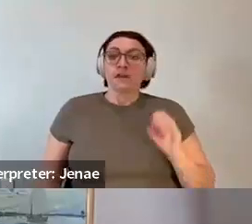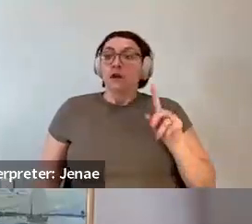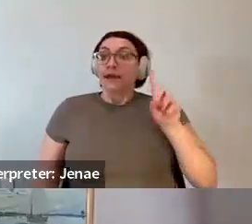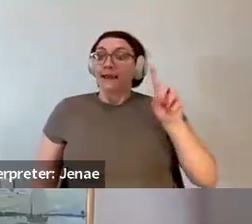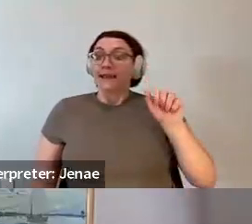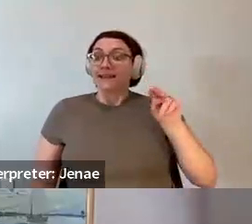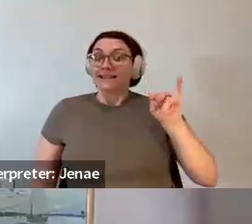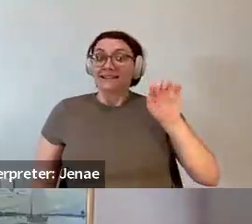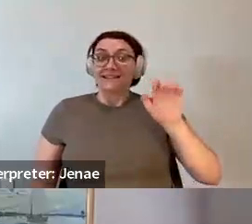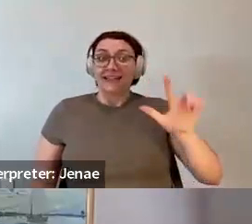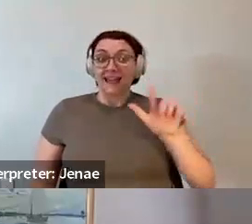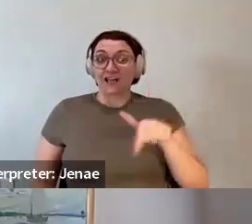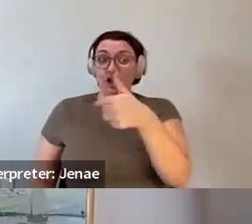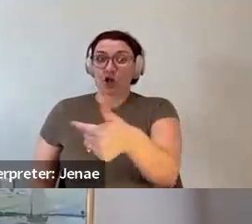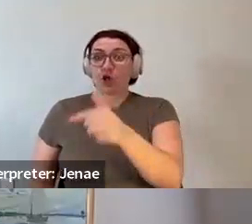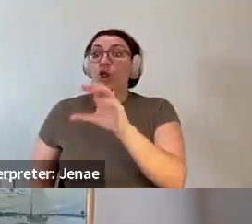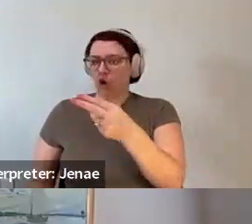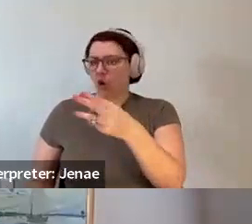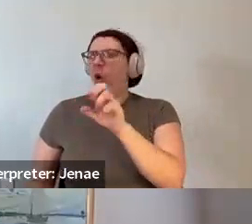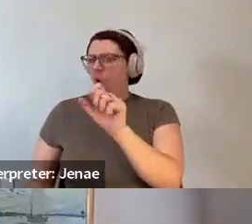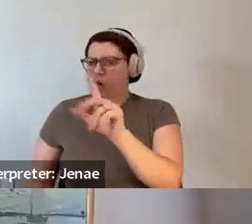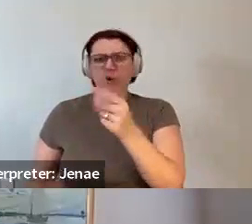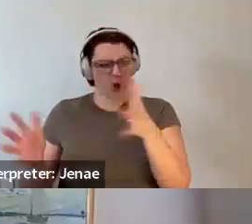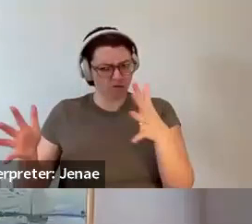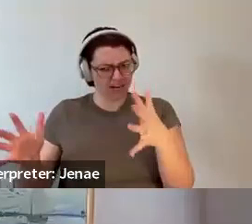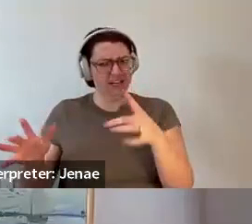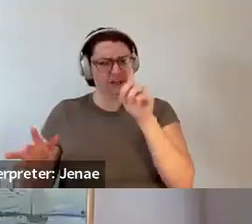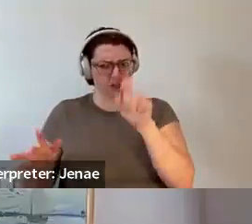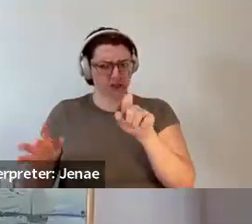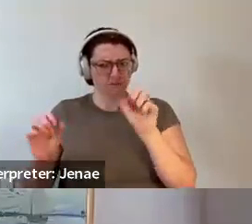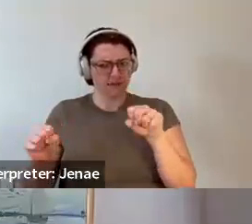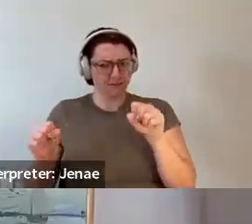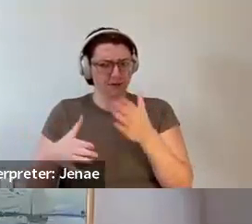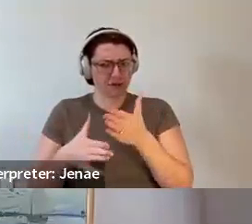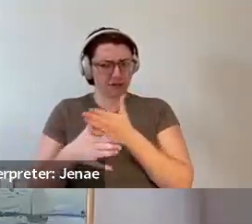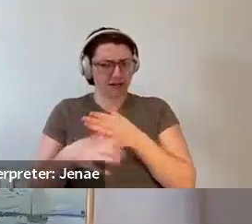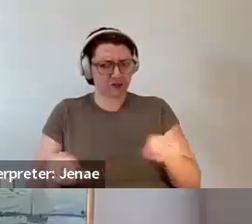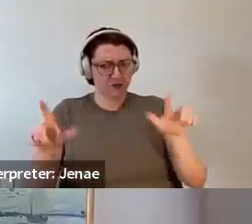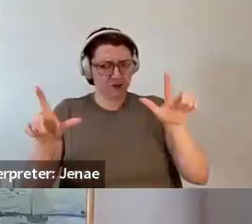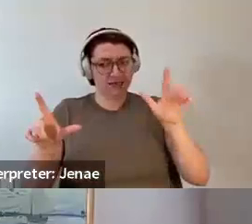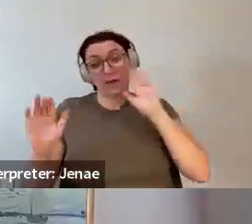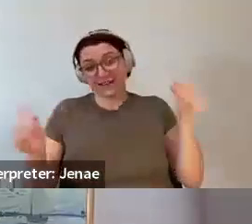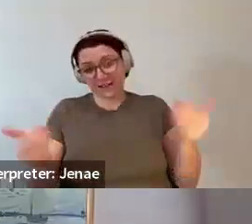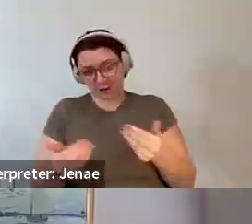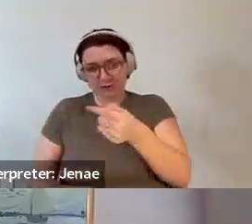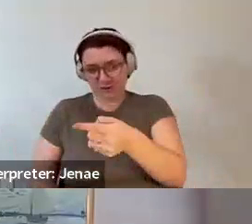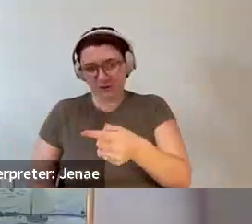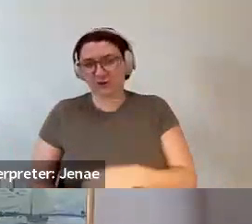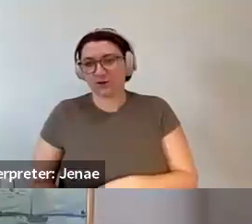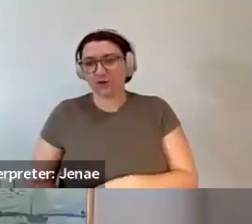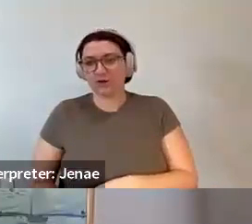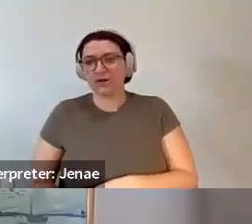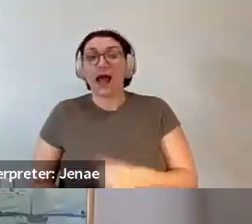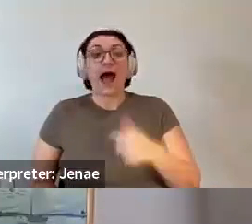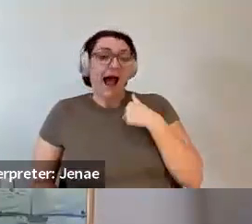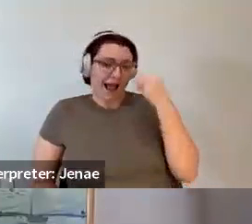up next, and you're a co-host, so you should be able to share your screen, and I'll introduce you. So, I let my managers know